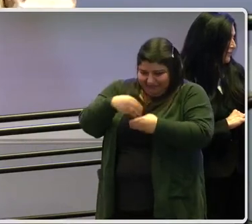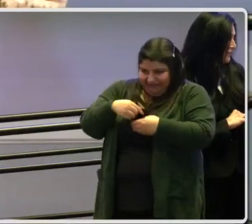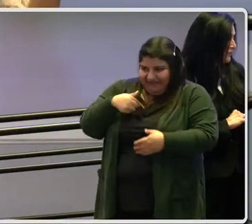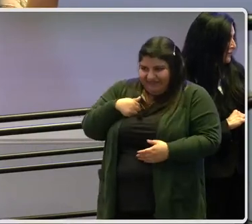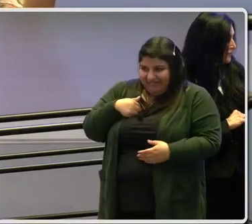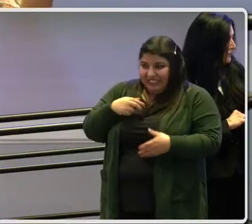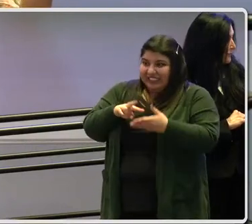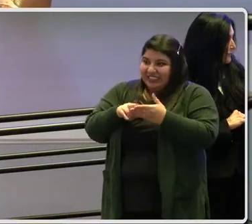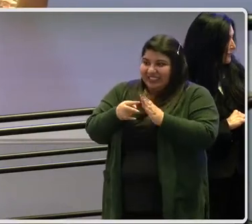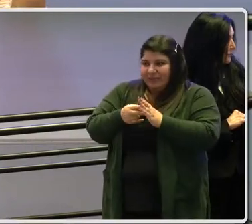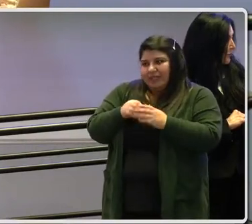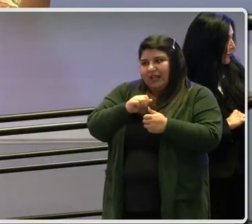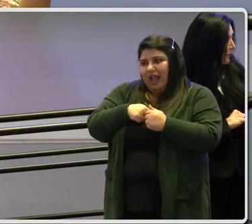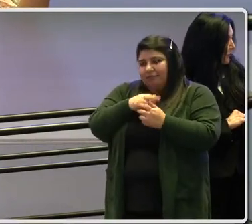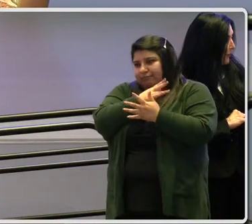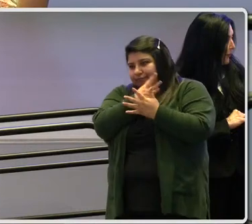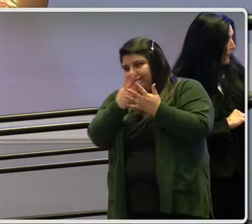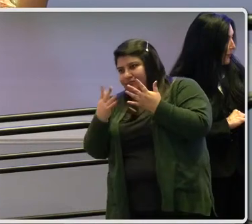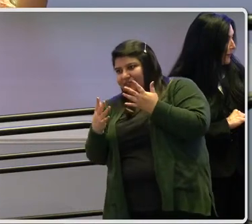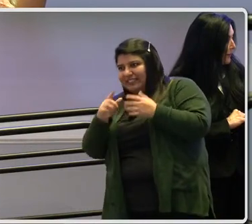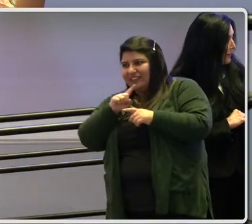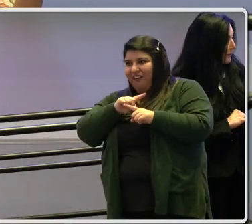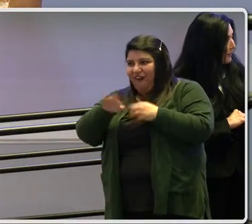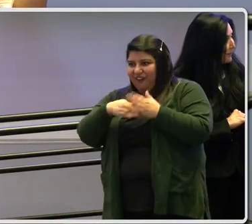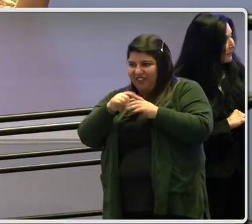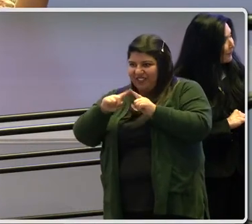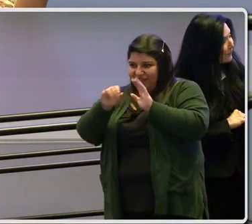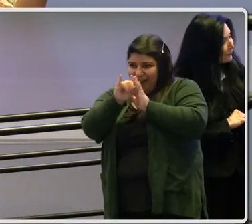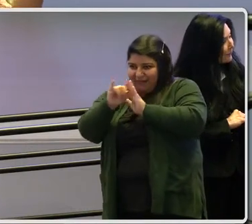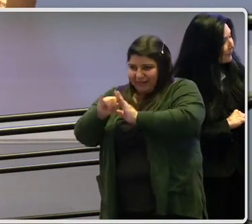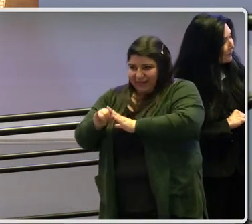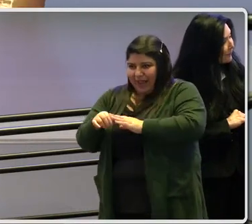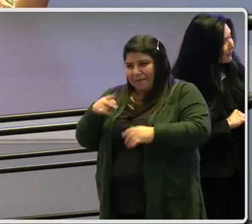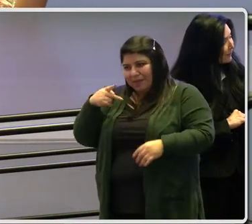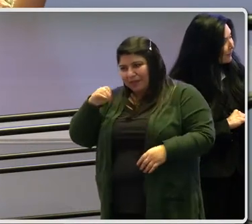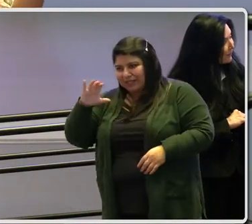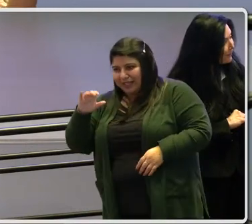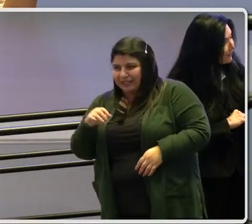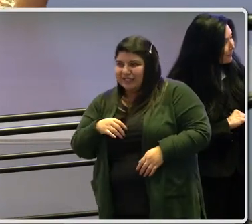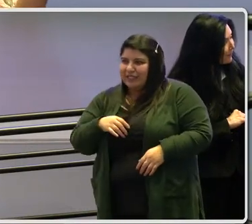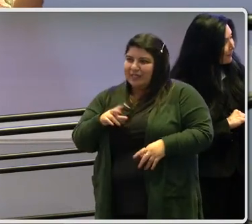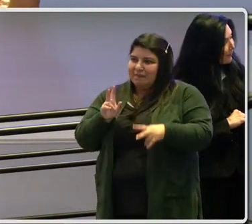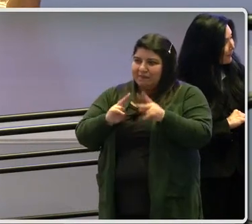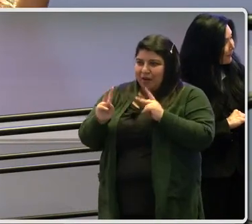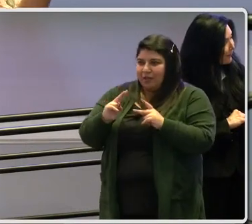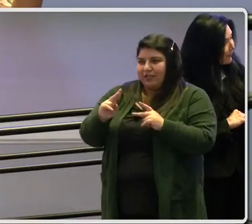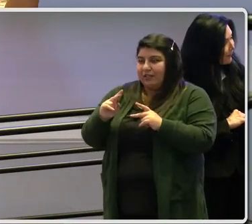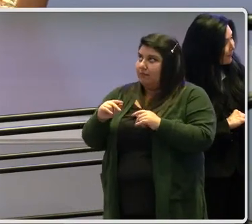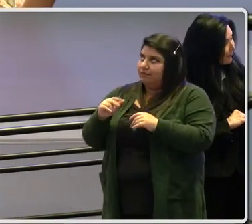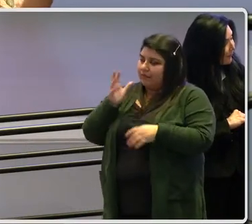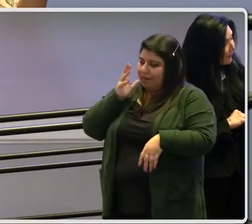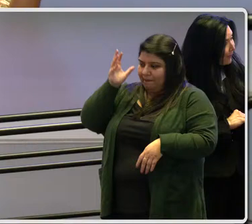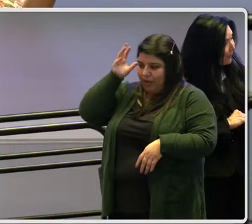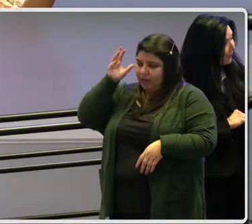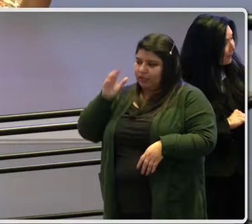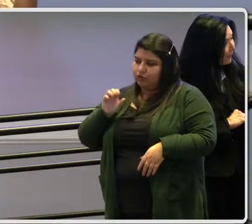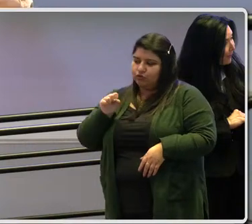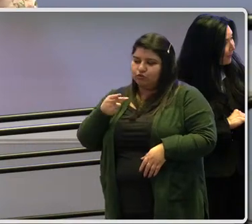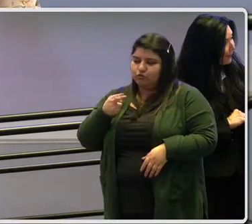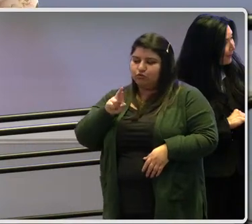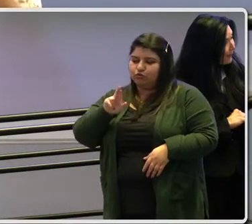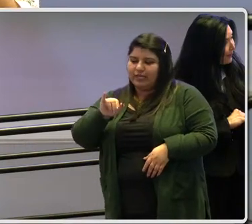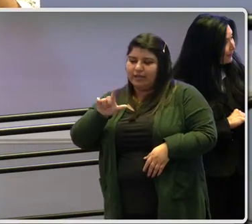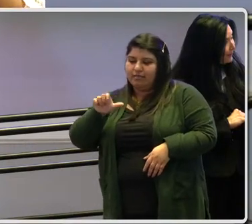am aromantic spectrum, asexual, I'm a person of color, my parents are Sri Lankan, low income, disabled, neurodivergent,